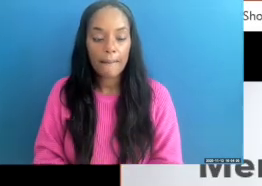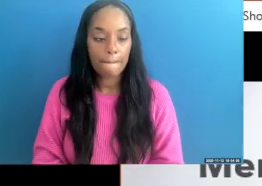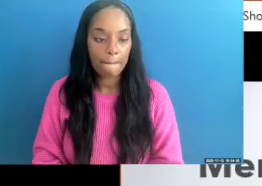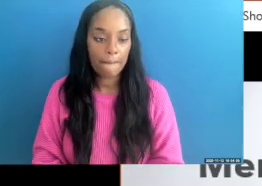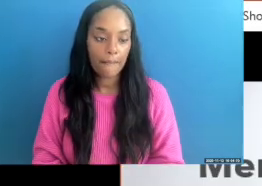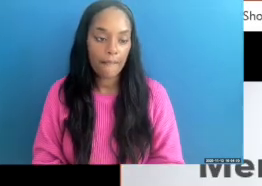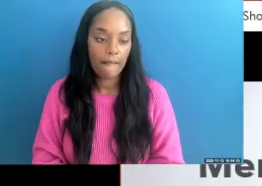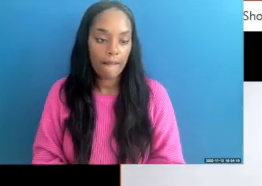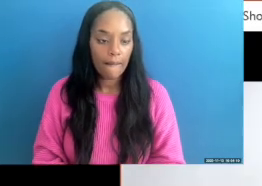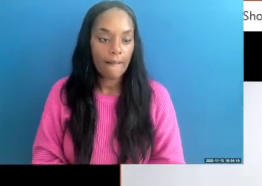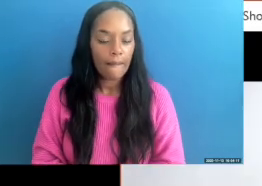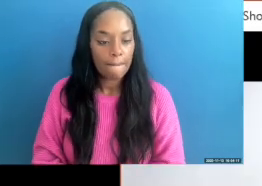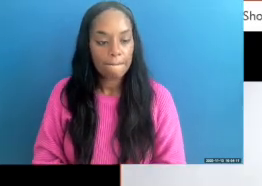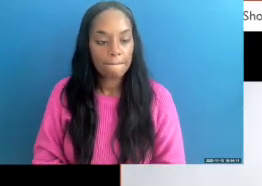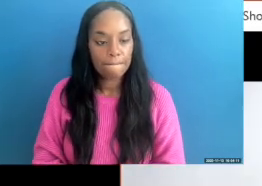Next slide.